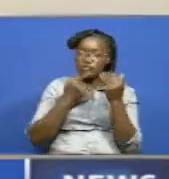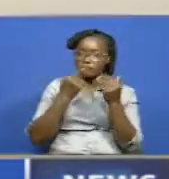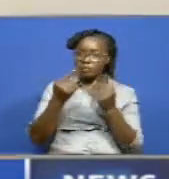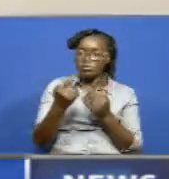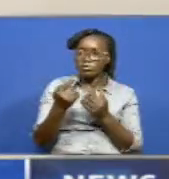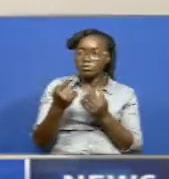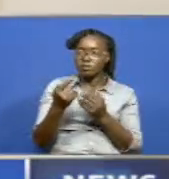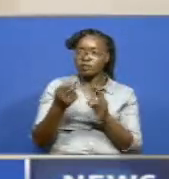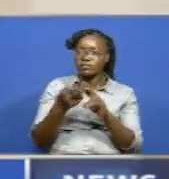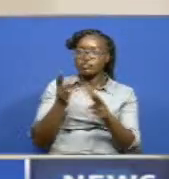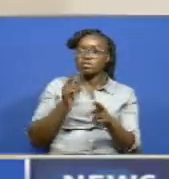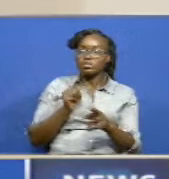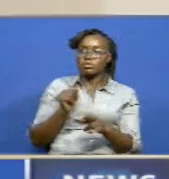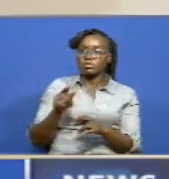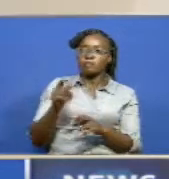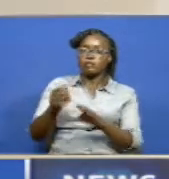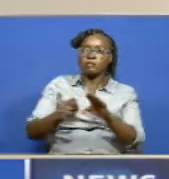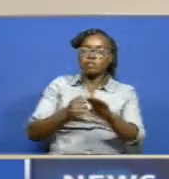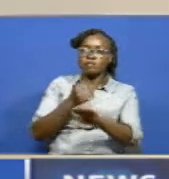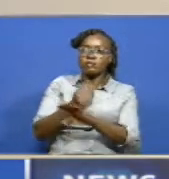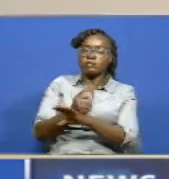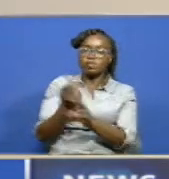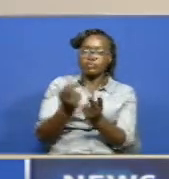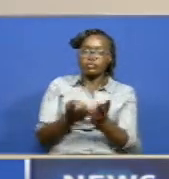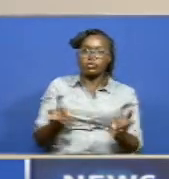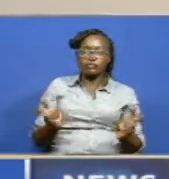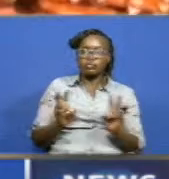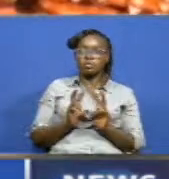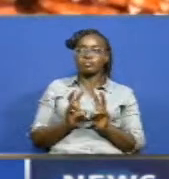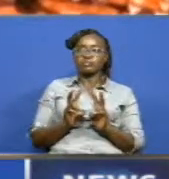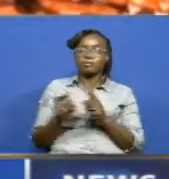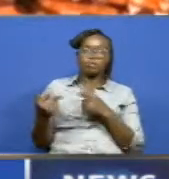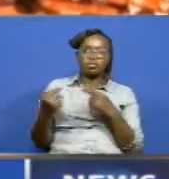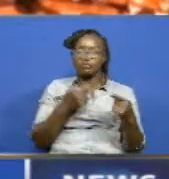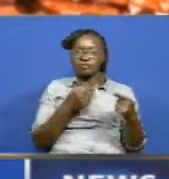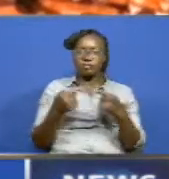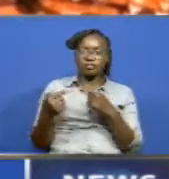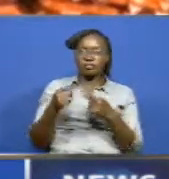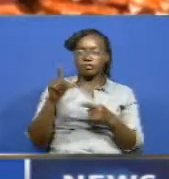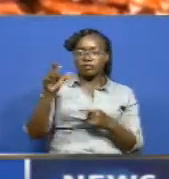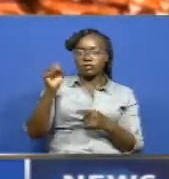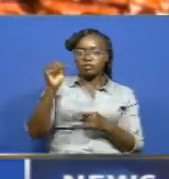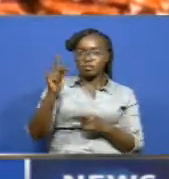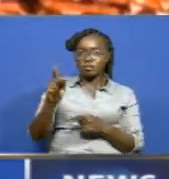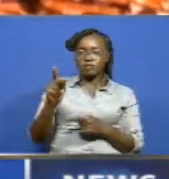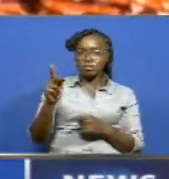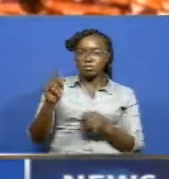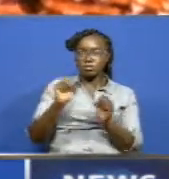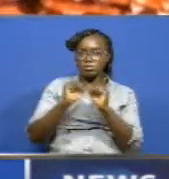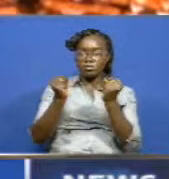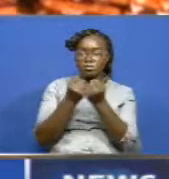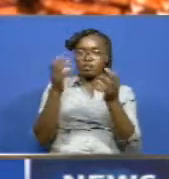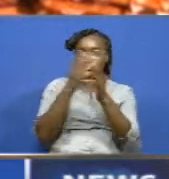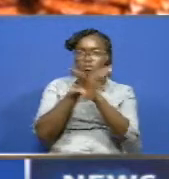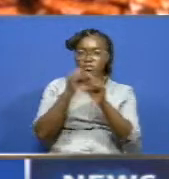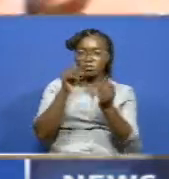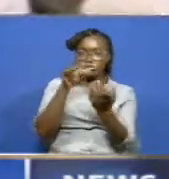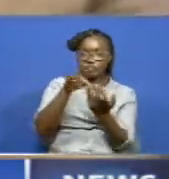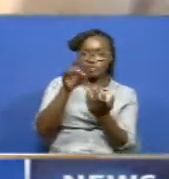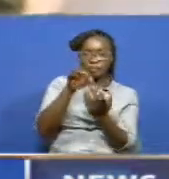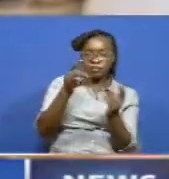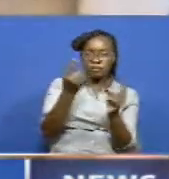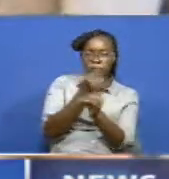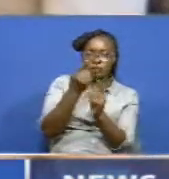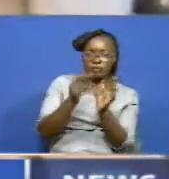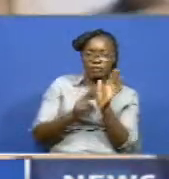Mrima suspending her appointment to the panel. There had been wrangles at LSK with Society President Nelson Harvey nominating a